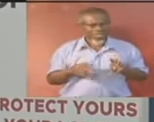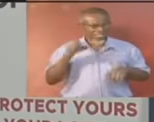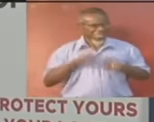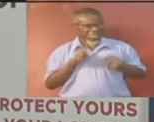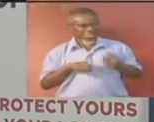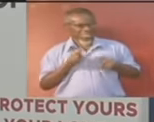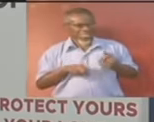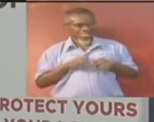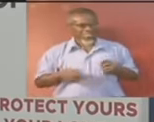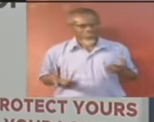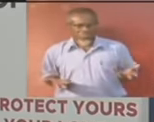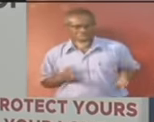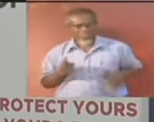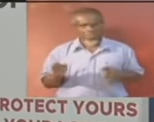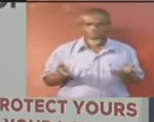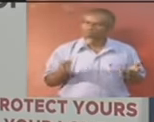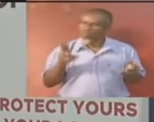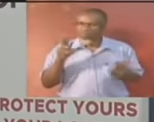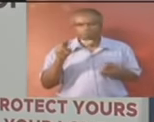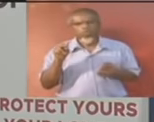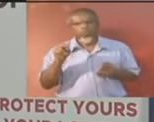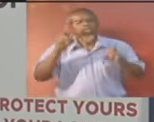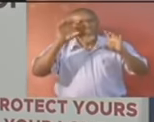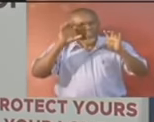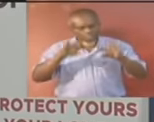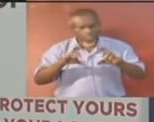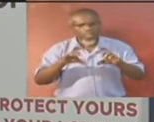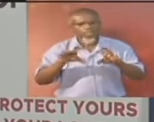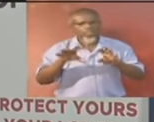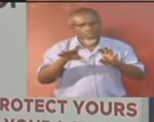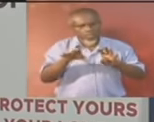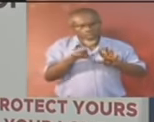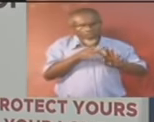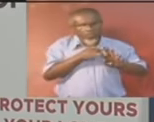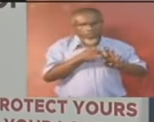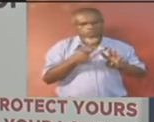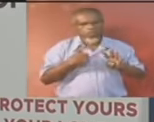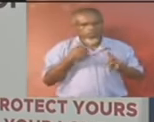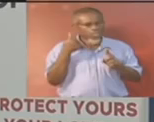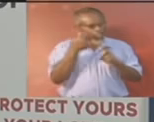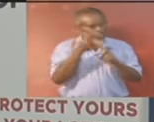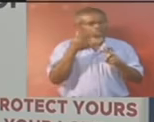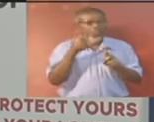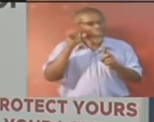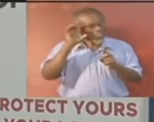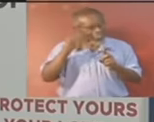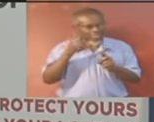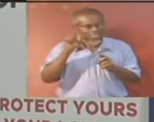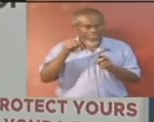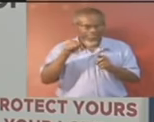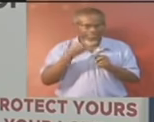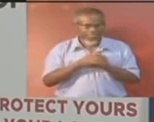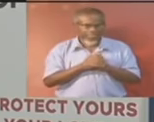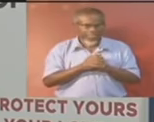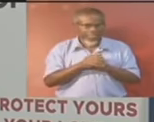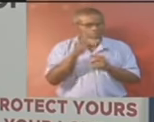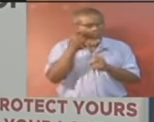outcomes, and it brings it into perspective. So we are seeing more of each age group, and we're now becoming more aware of